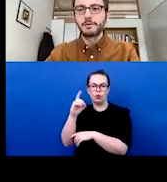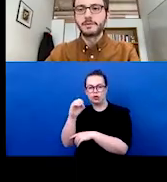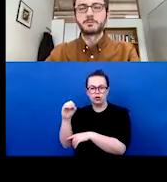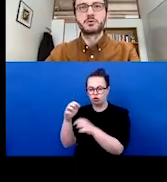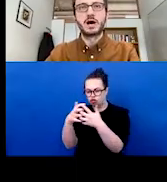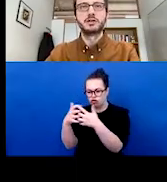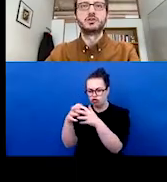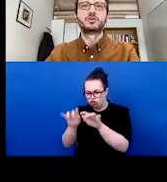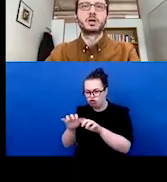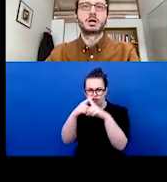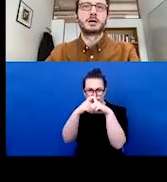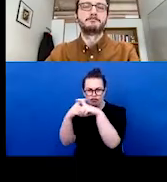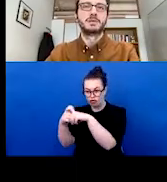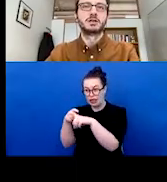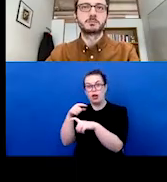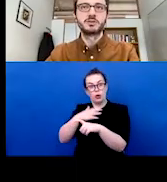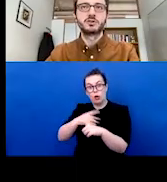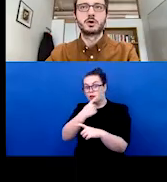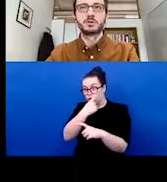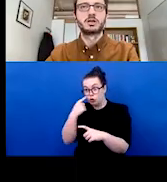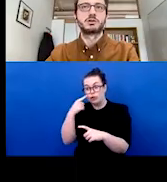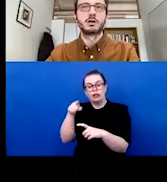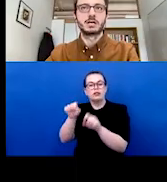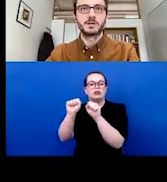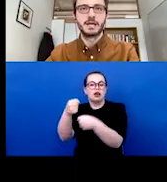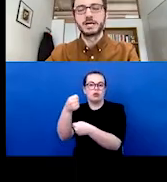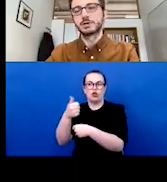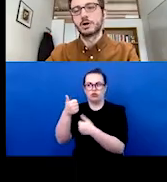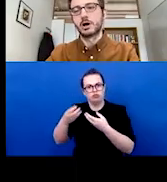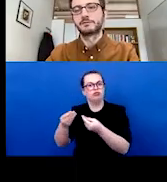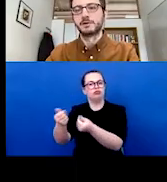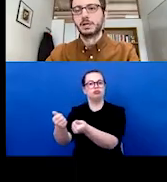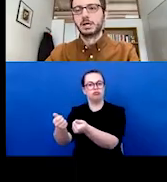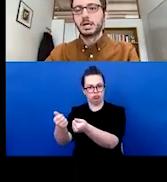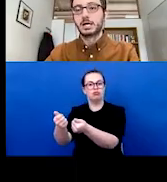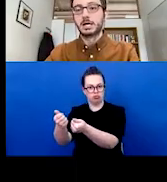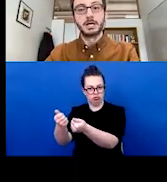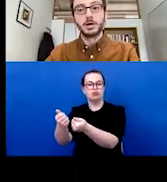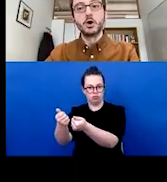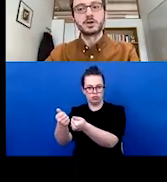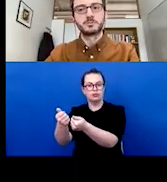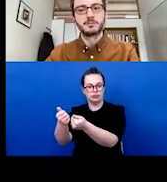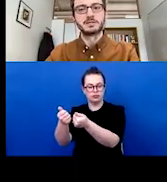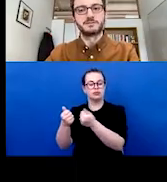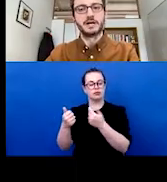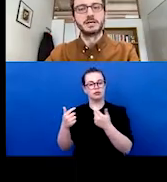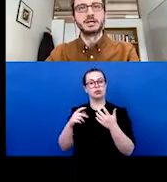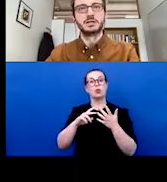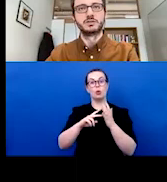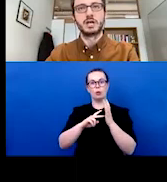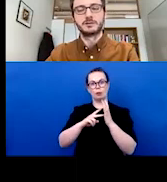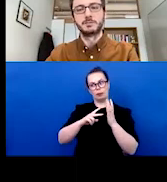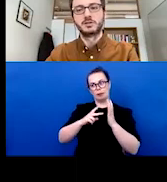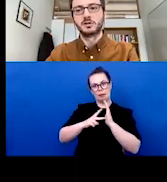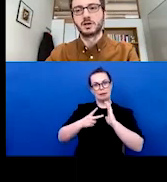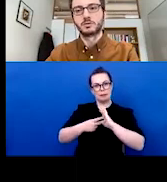specifically one that provides an explicit computational explanation of a known experimental finding, in